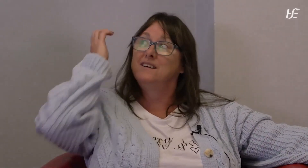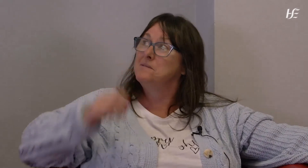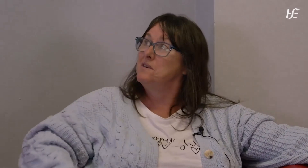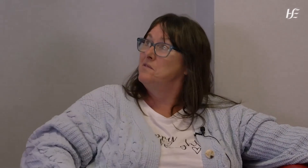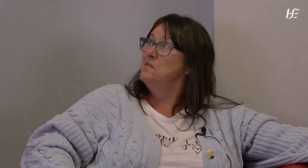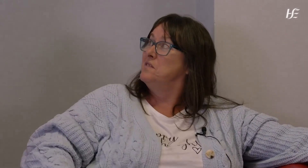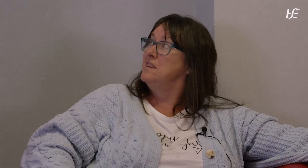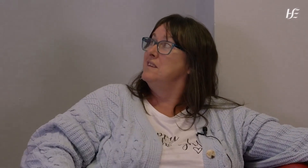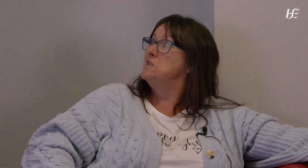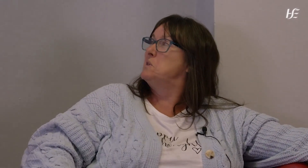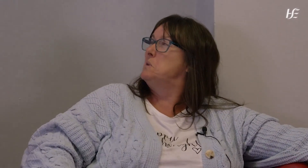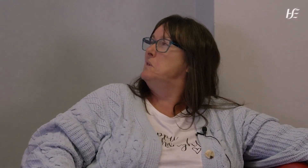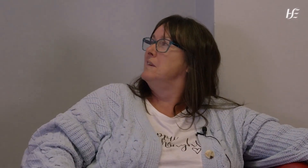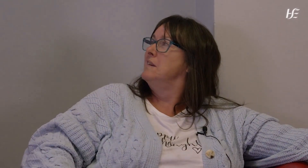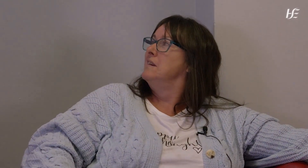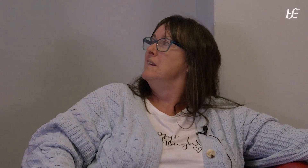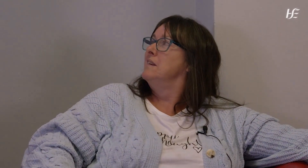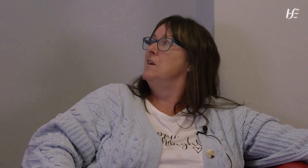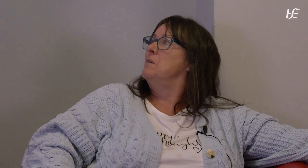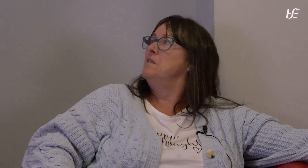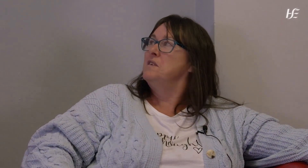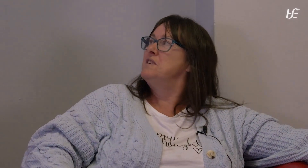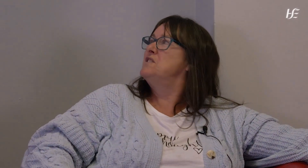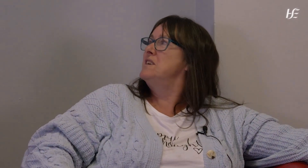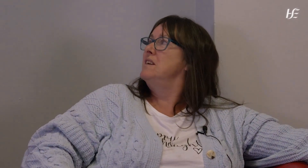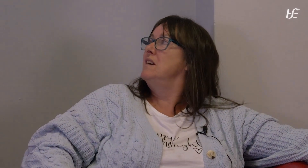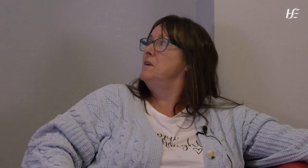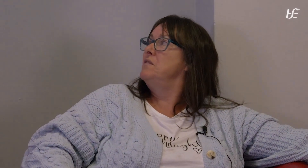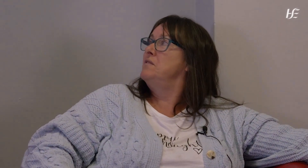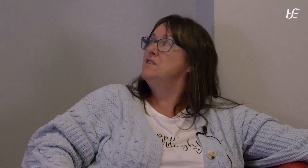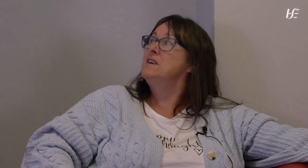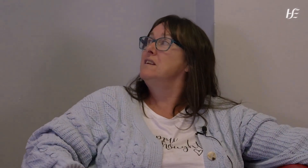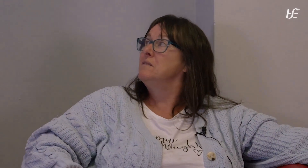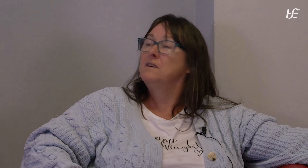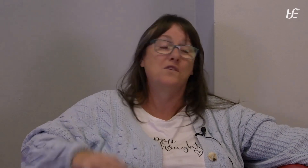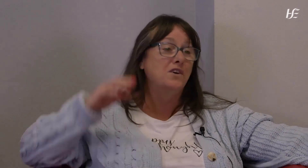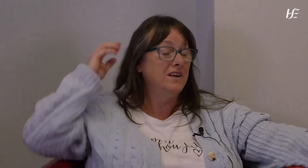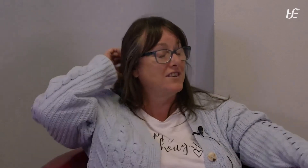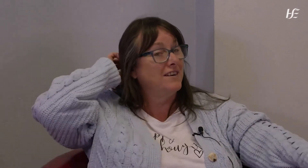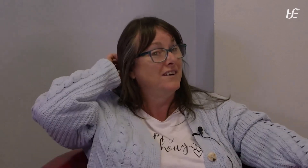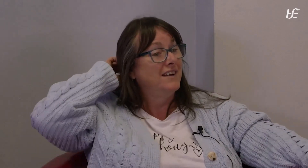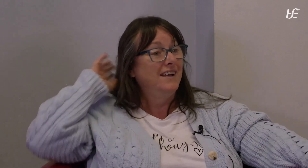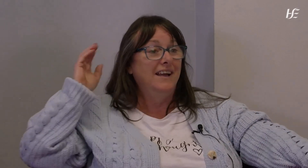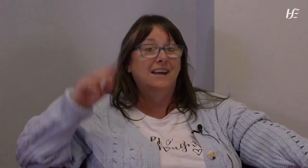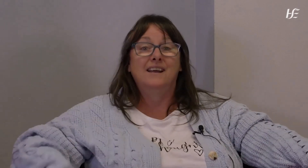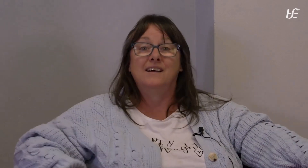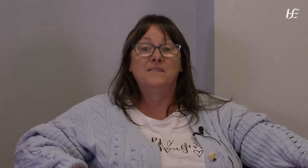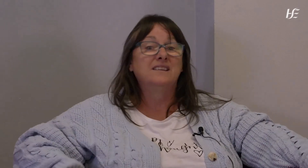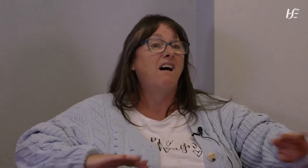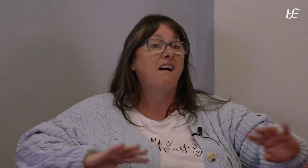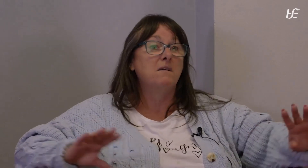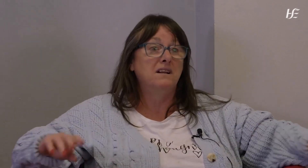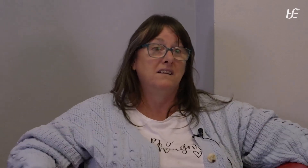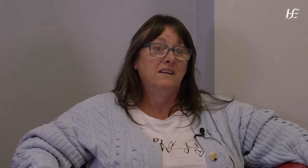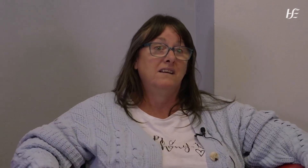menopause until I was about 52. No, about 53. Yeah, about 53. Yeah. About 4 years now. And